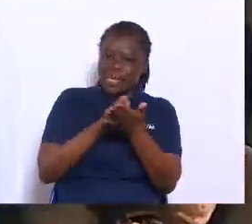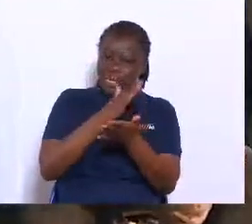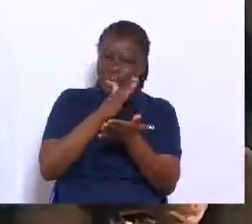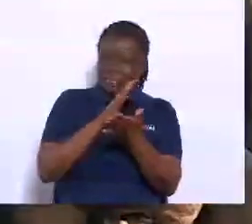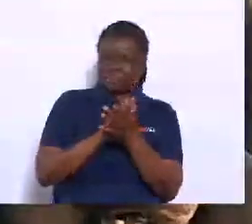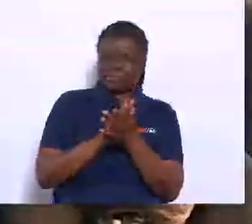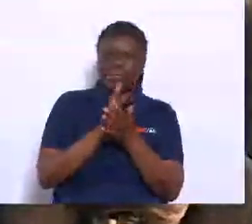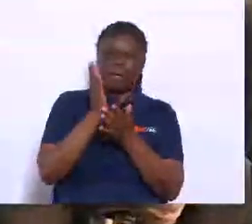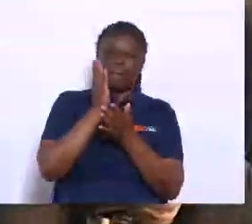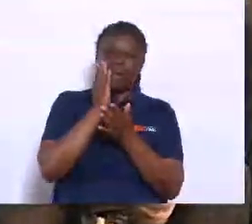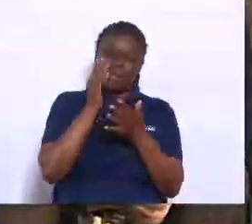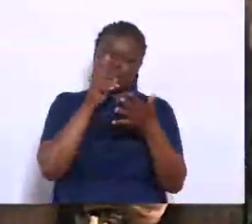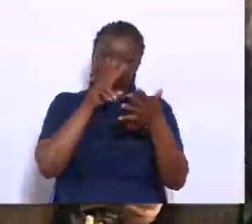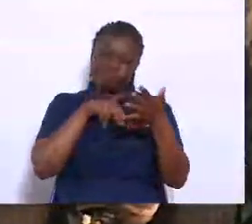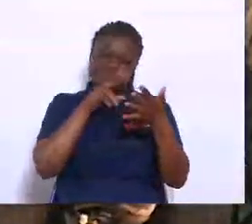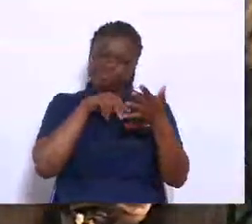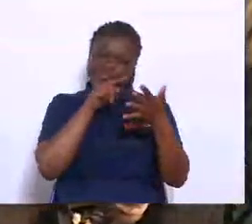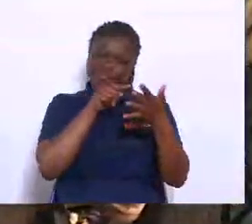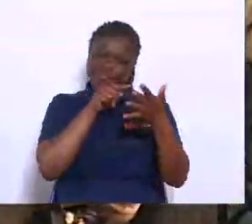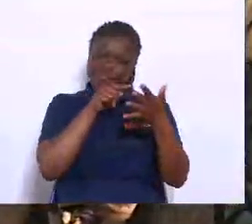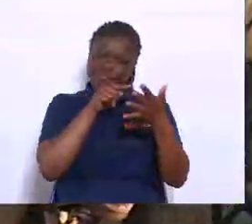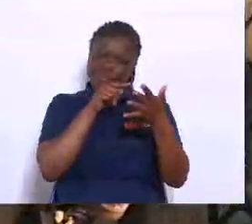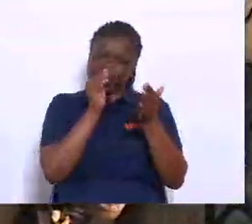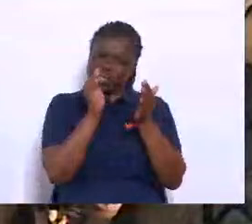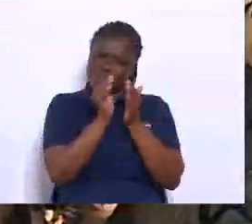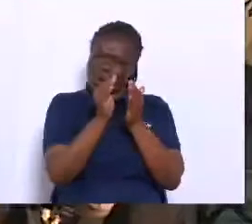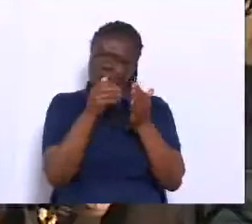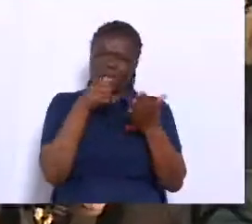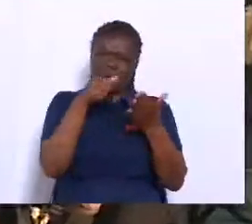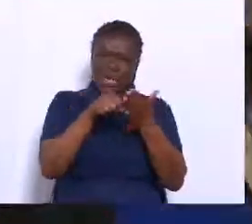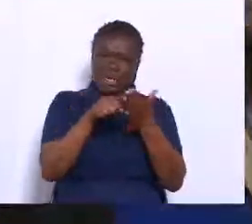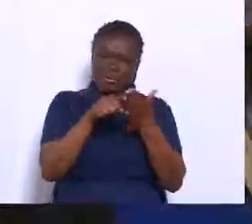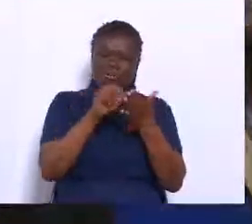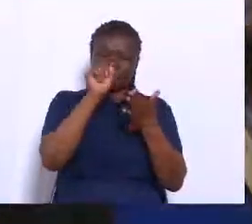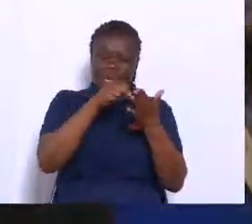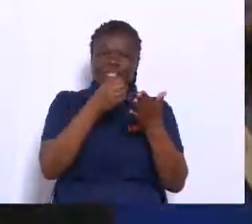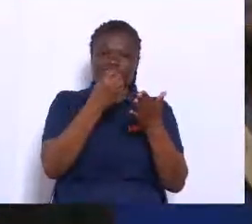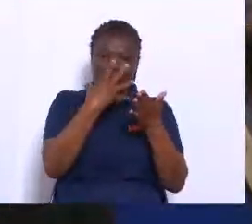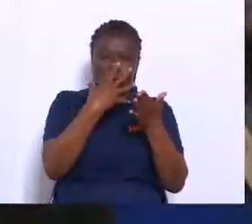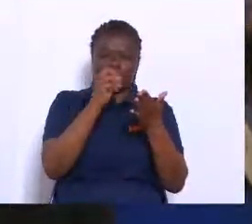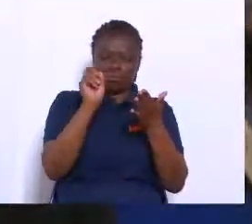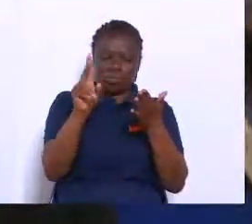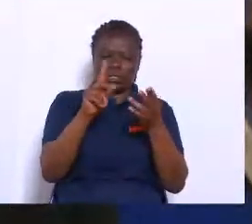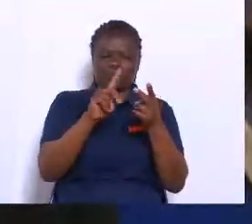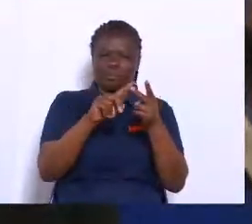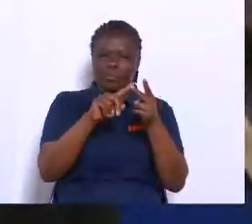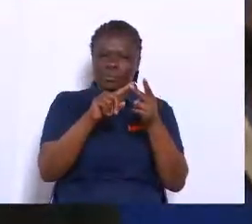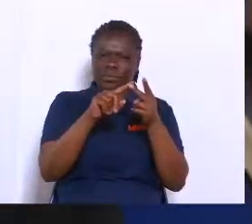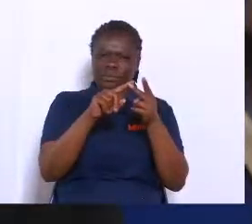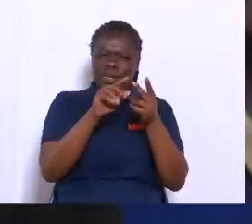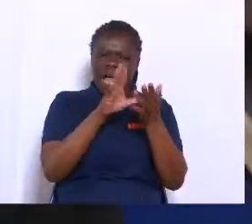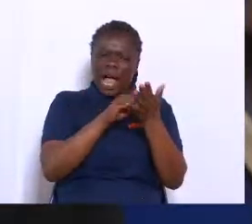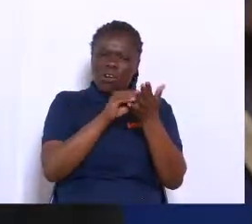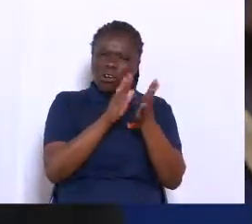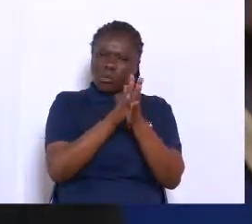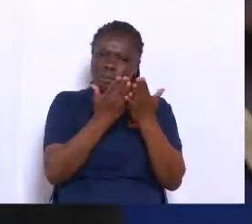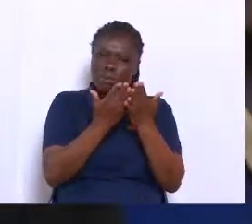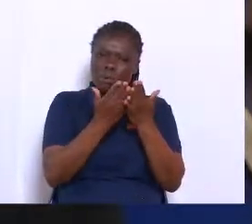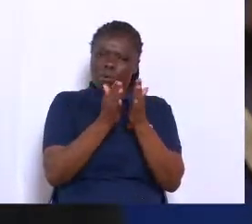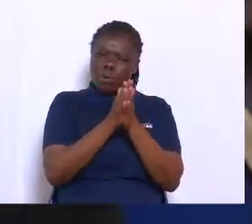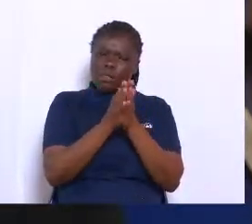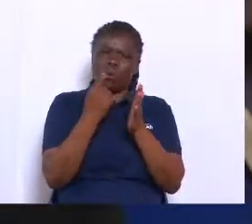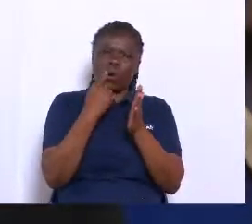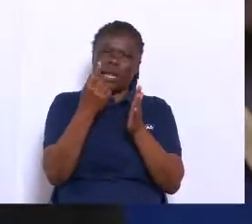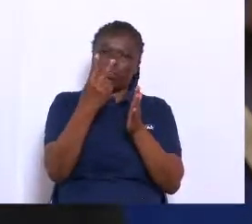His mama read this little note. Flour, yes, eggs, yes. A notebook with 121